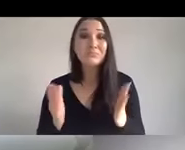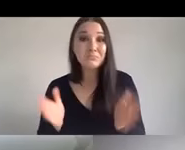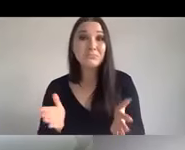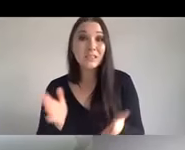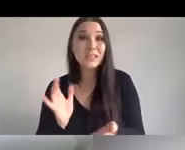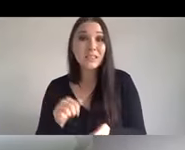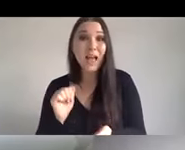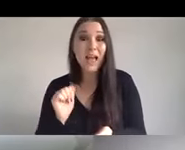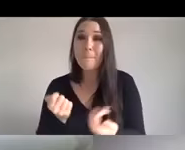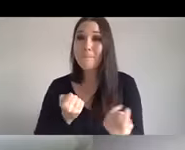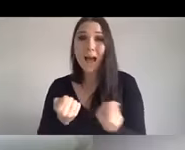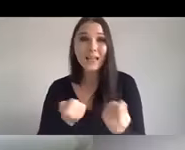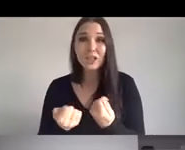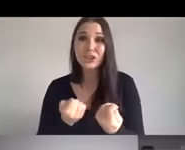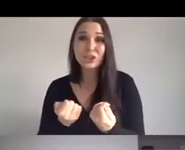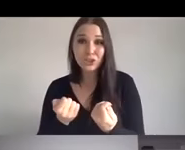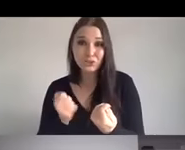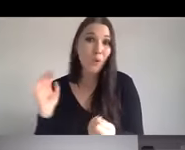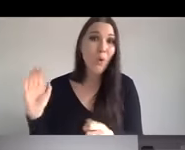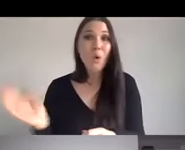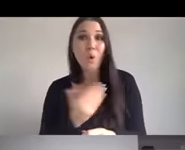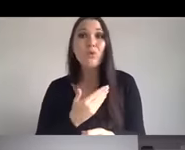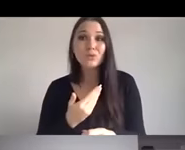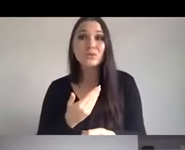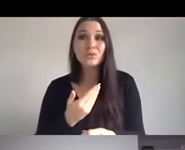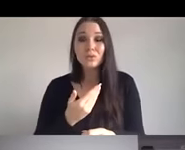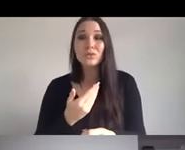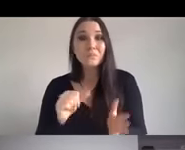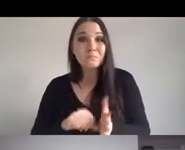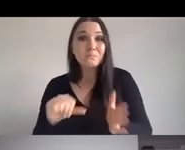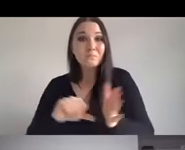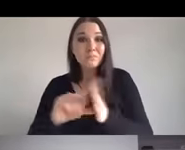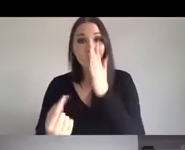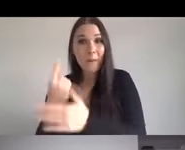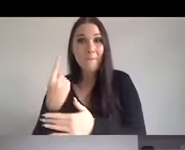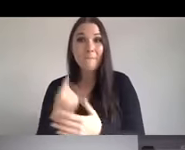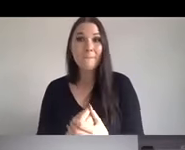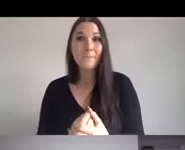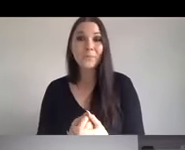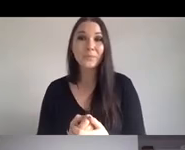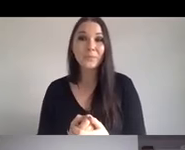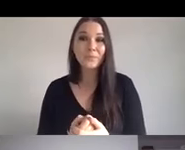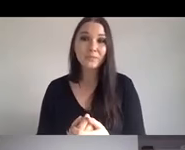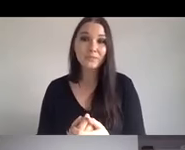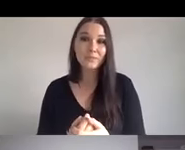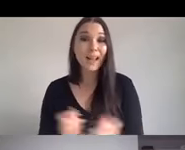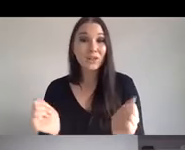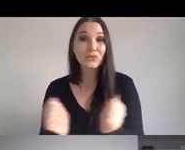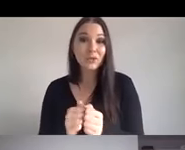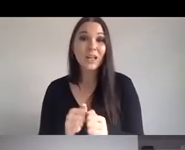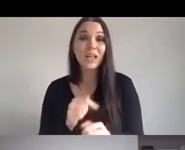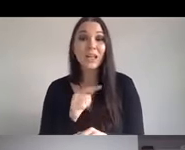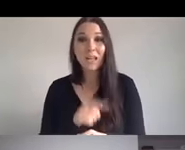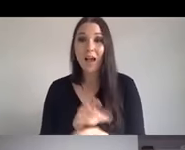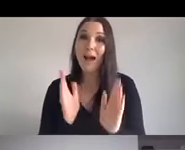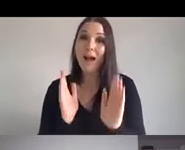especially manage all the interfaces our fields have. And it goes without saying that we have